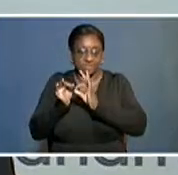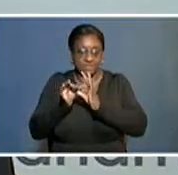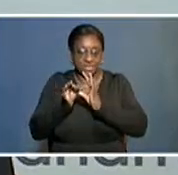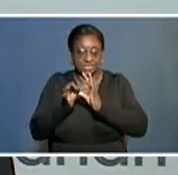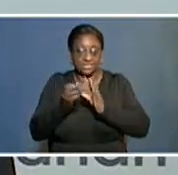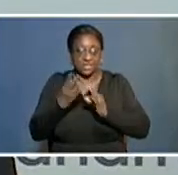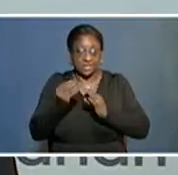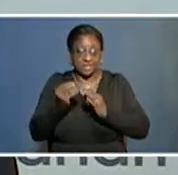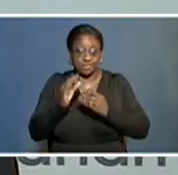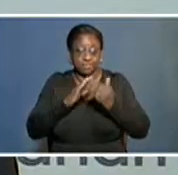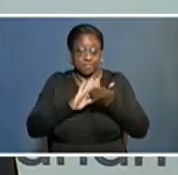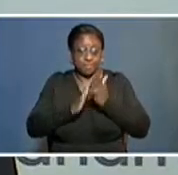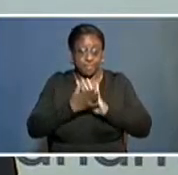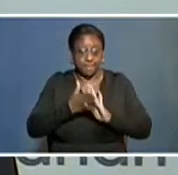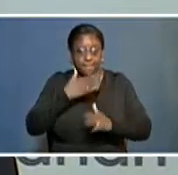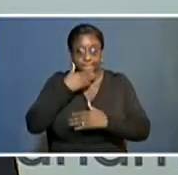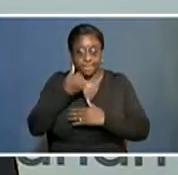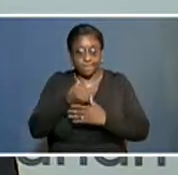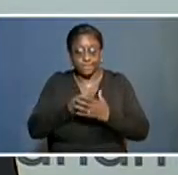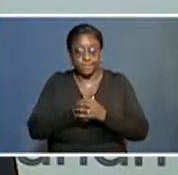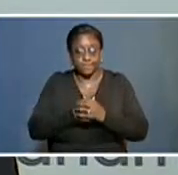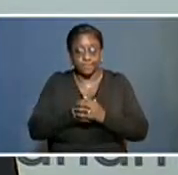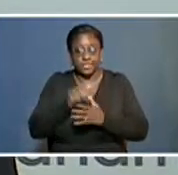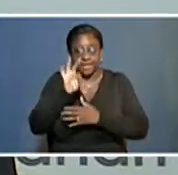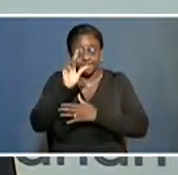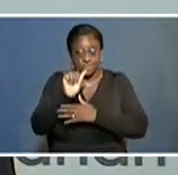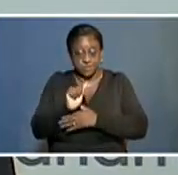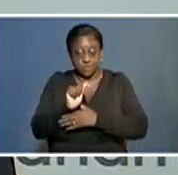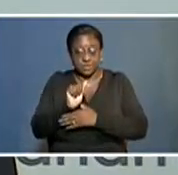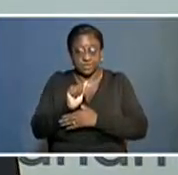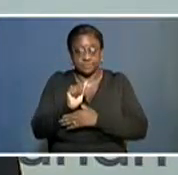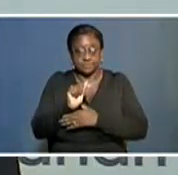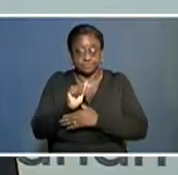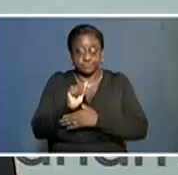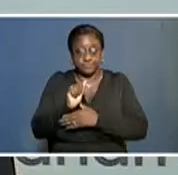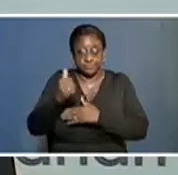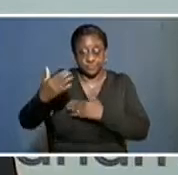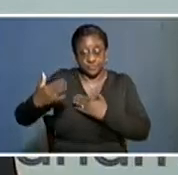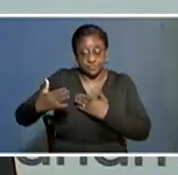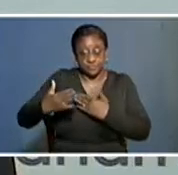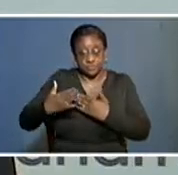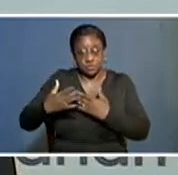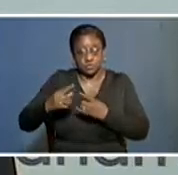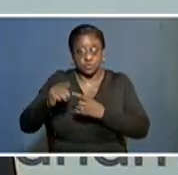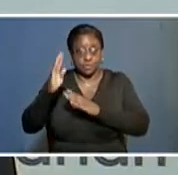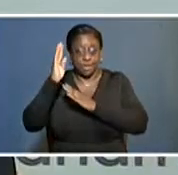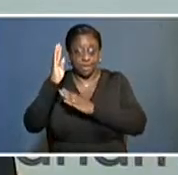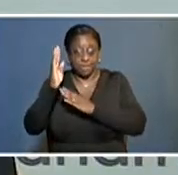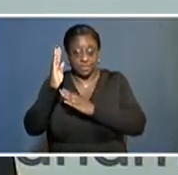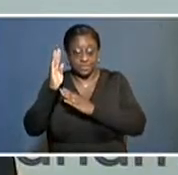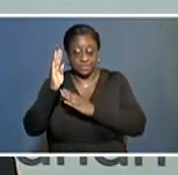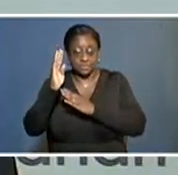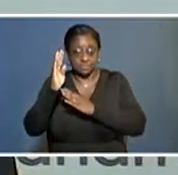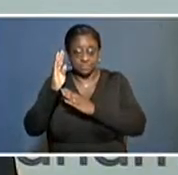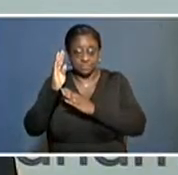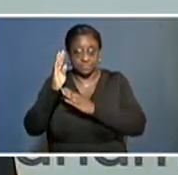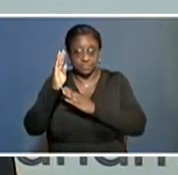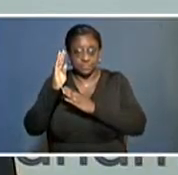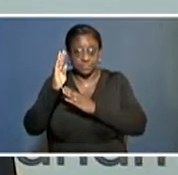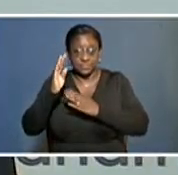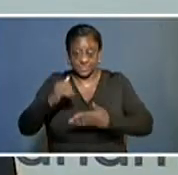these markets. Florida, given its proximity to the Bahamas, has